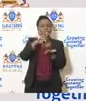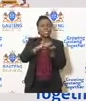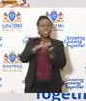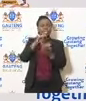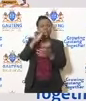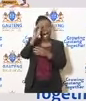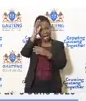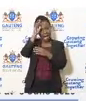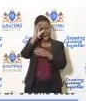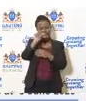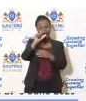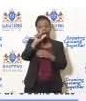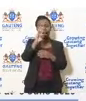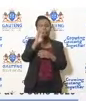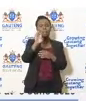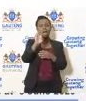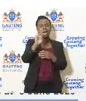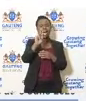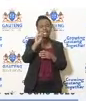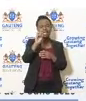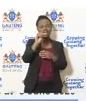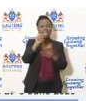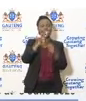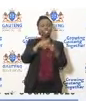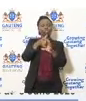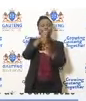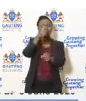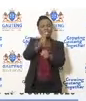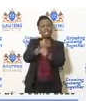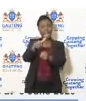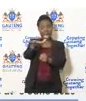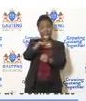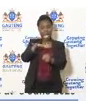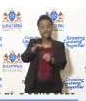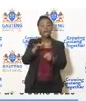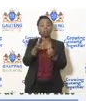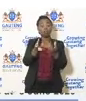area. There are 95 cases there.